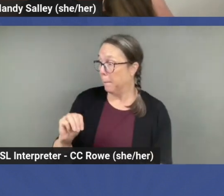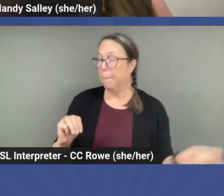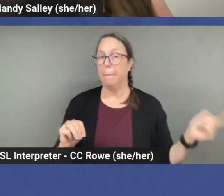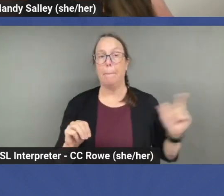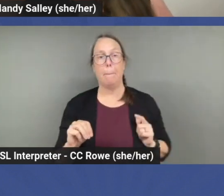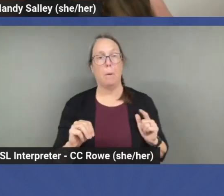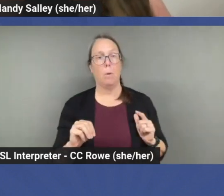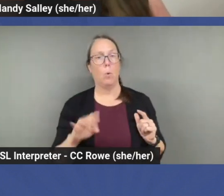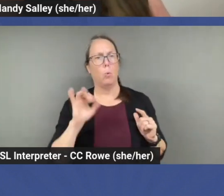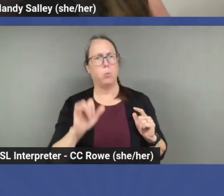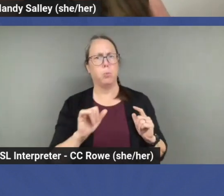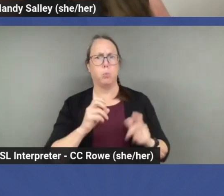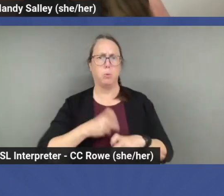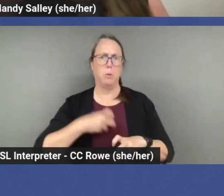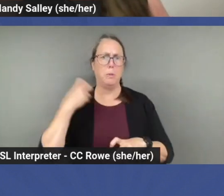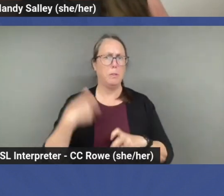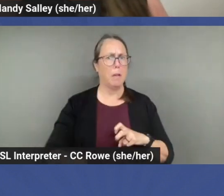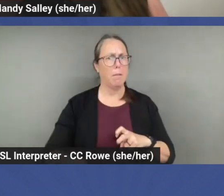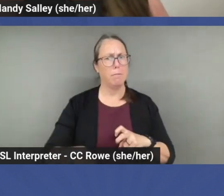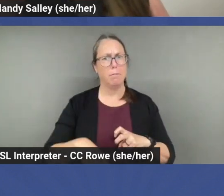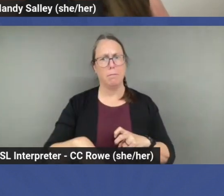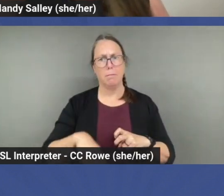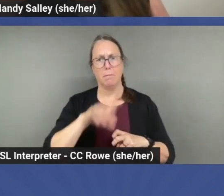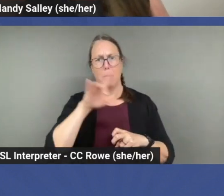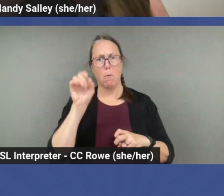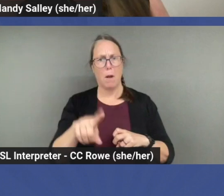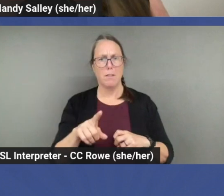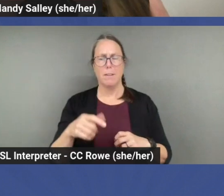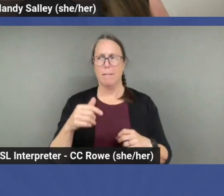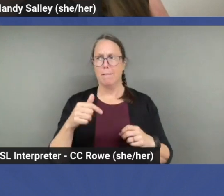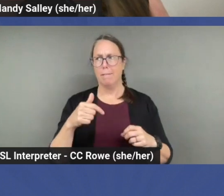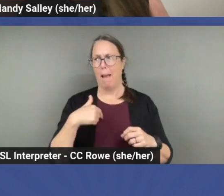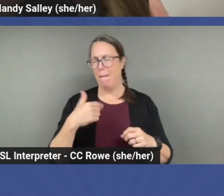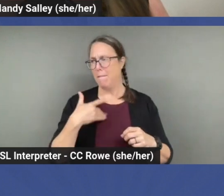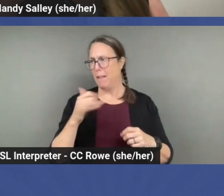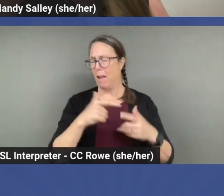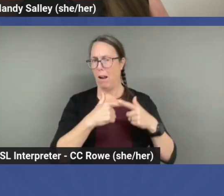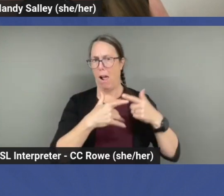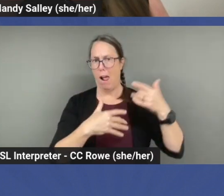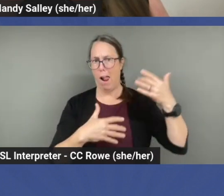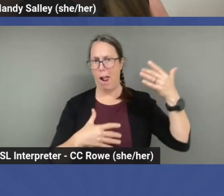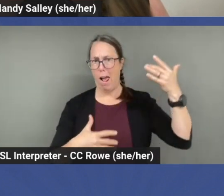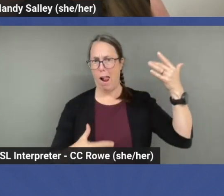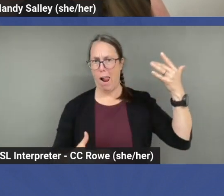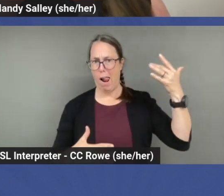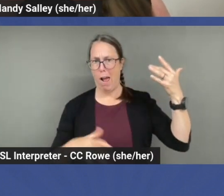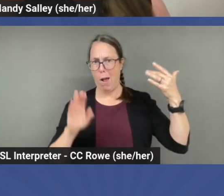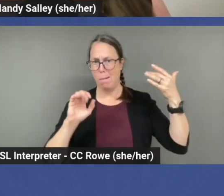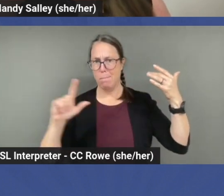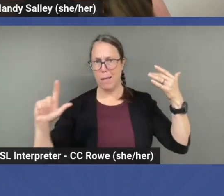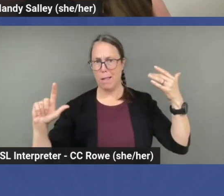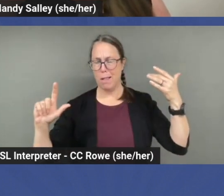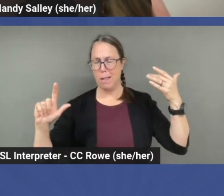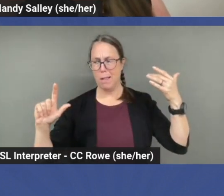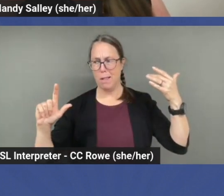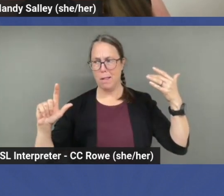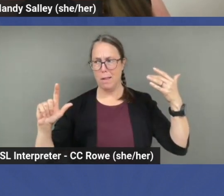Tough one. There's just so many because, I just feel like so many of these bills